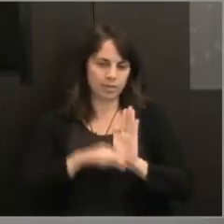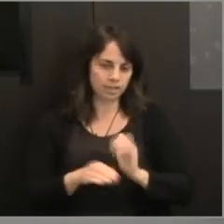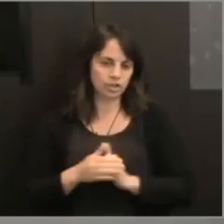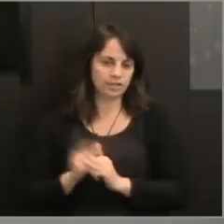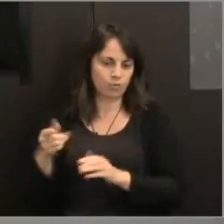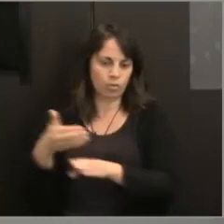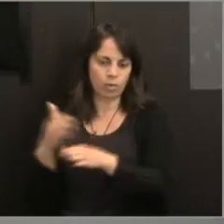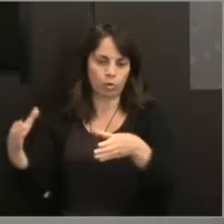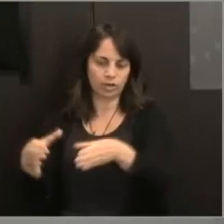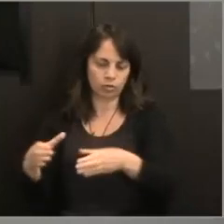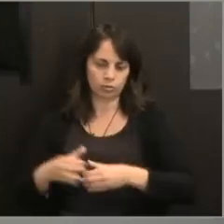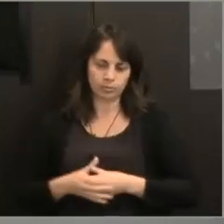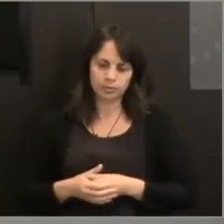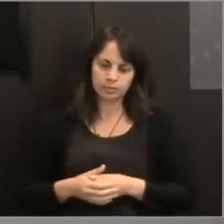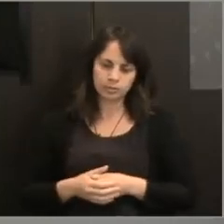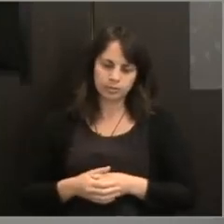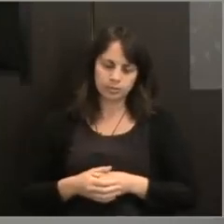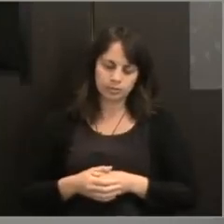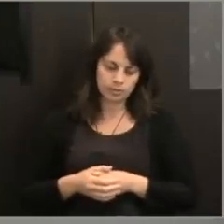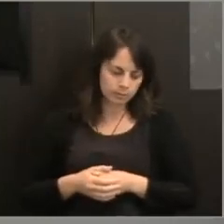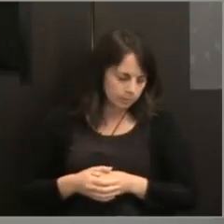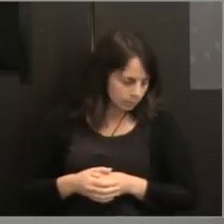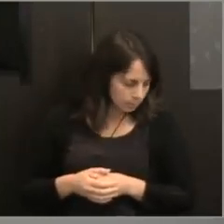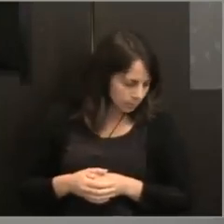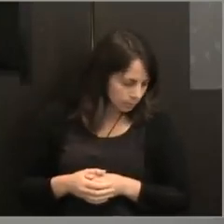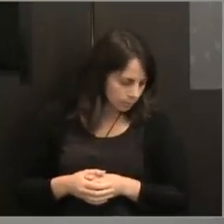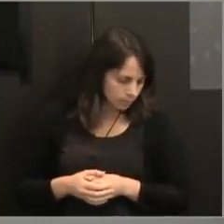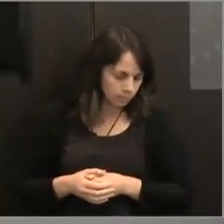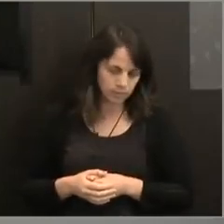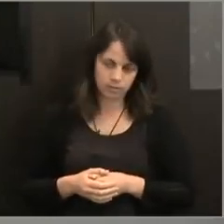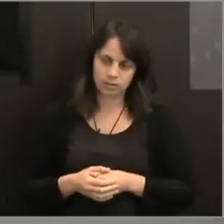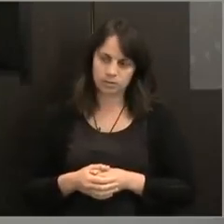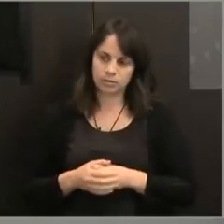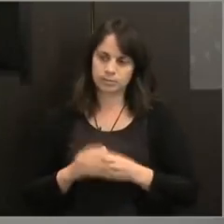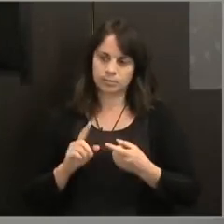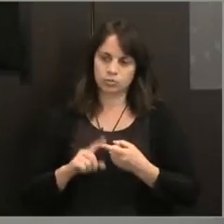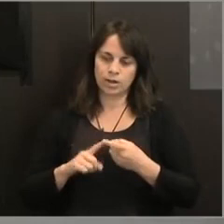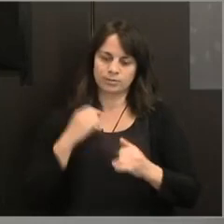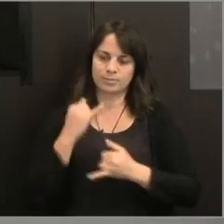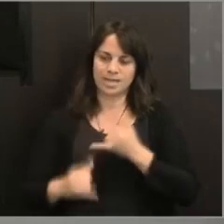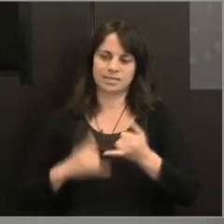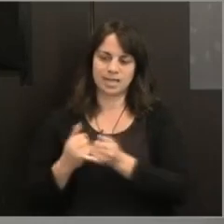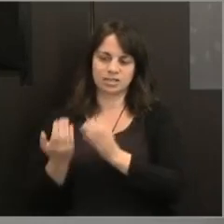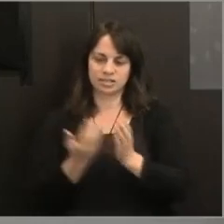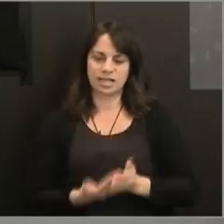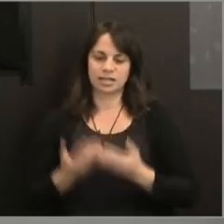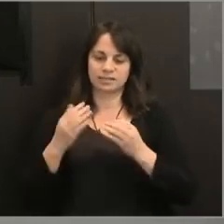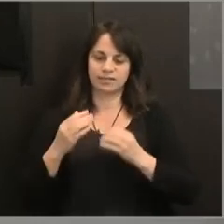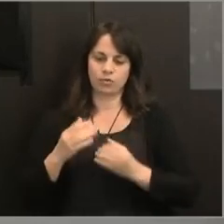group. One was that there would be an international study of Indigenous